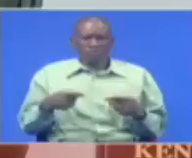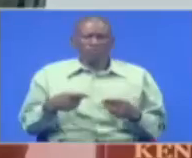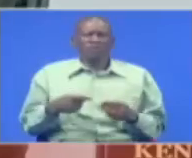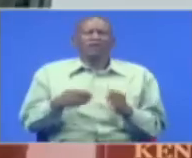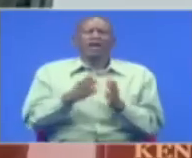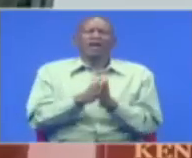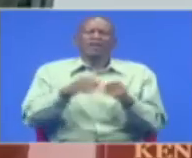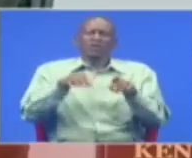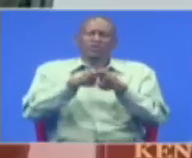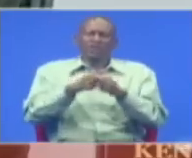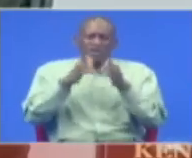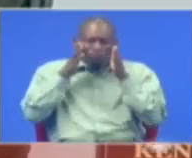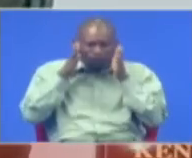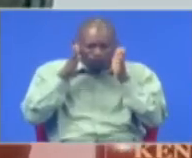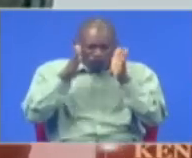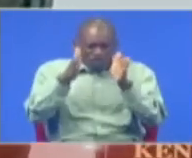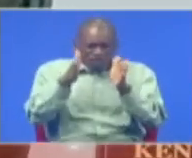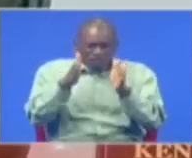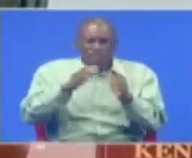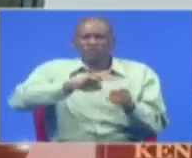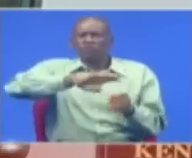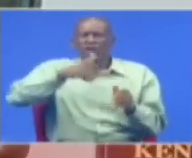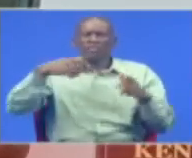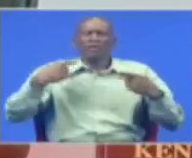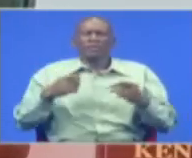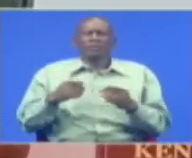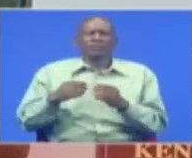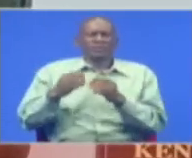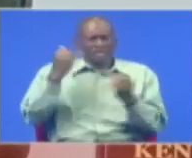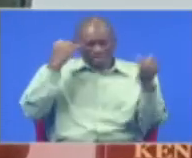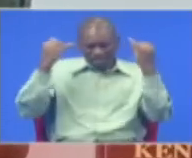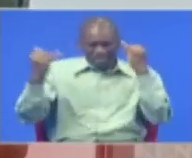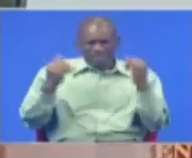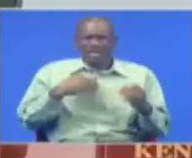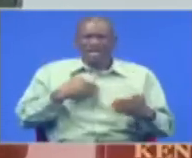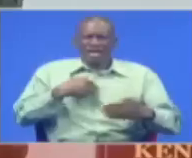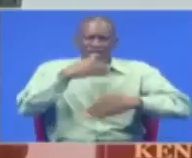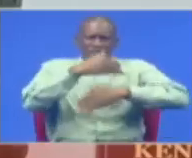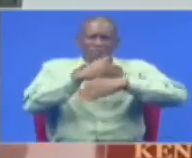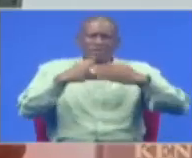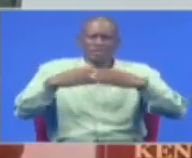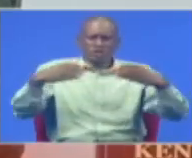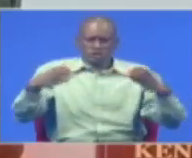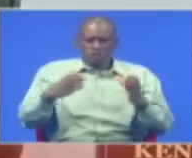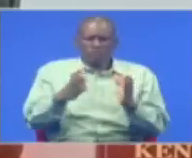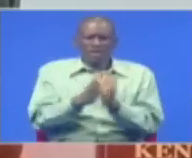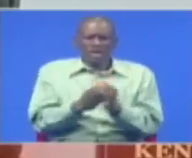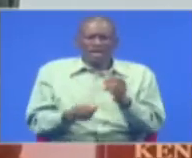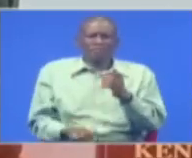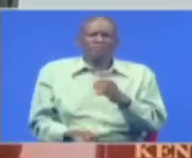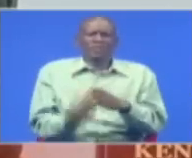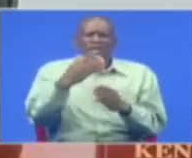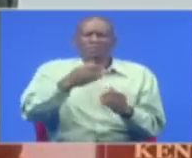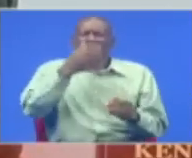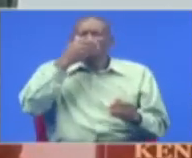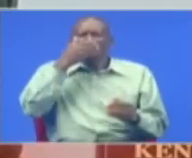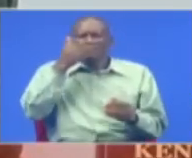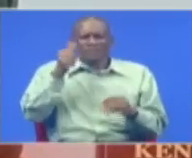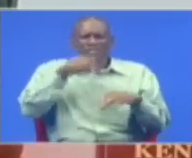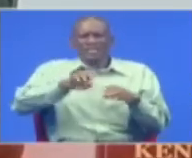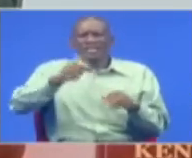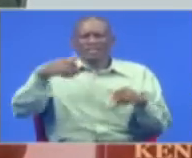pay attention to other people's views, I build teams, I bring out the best in